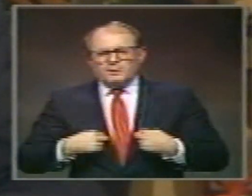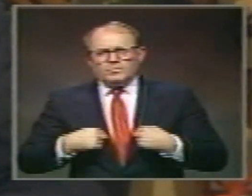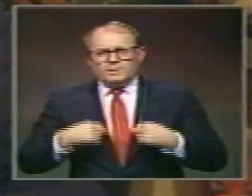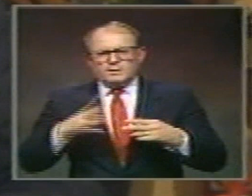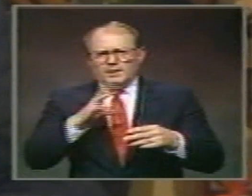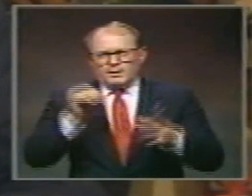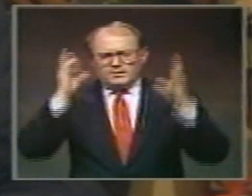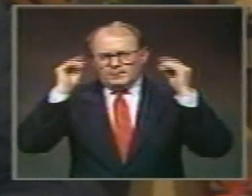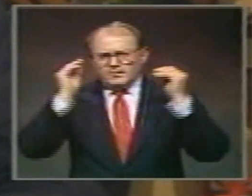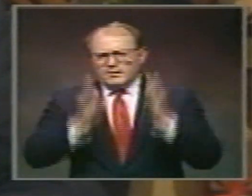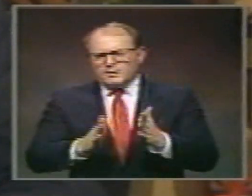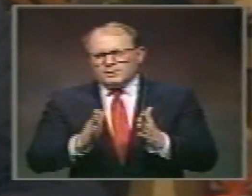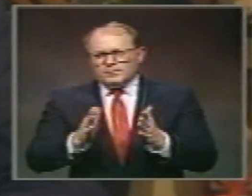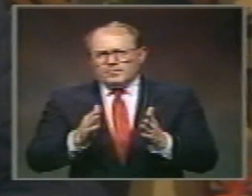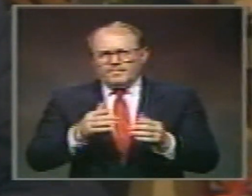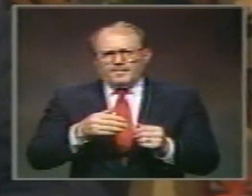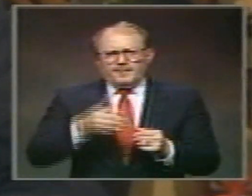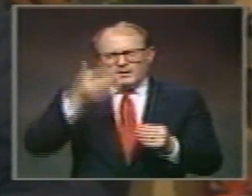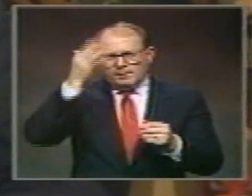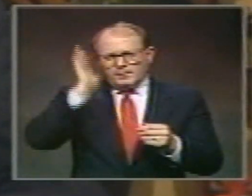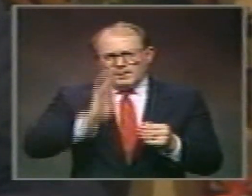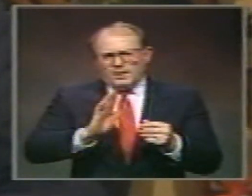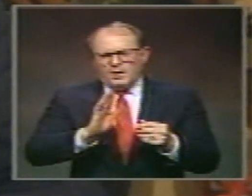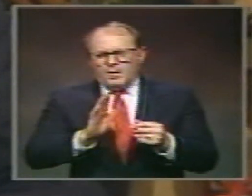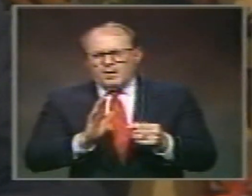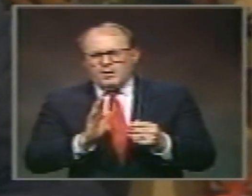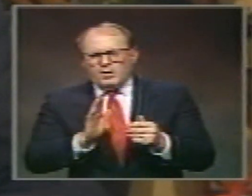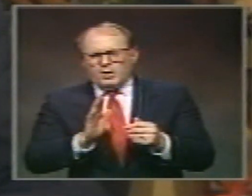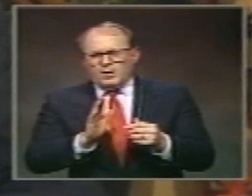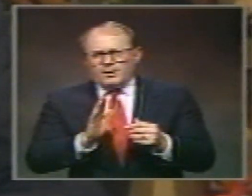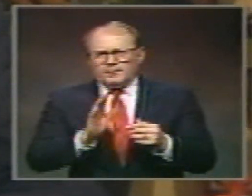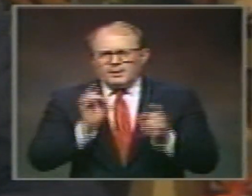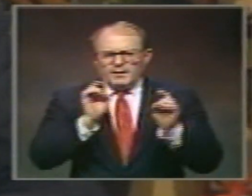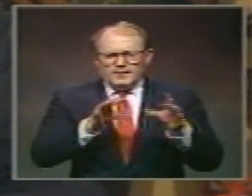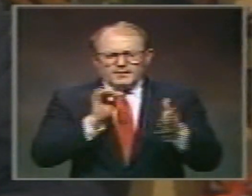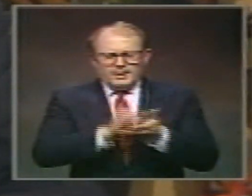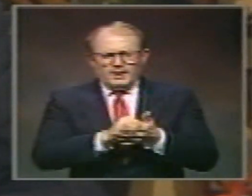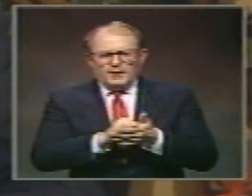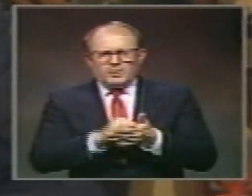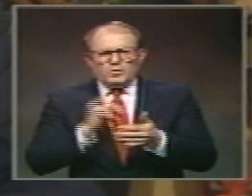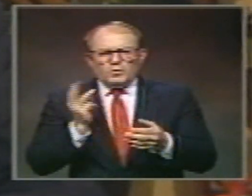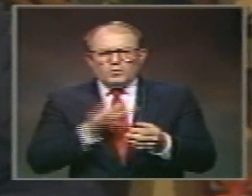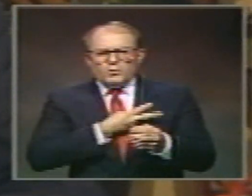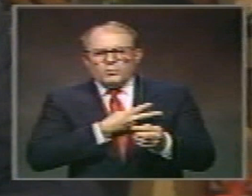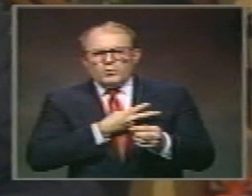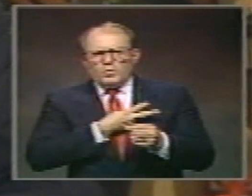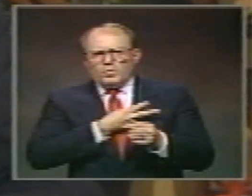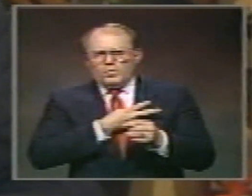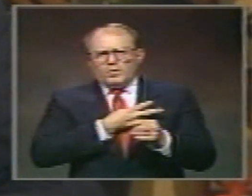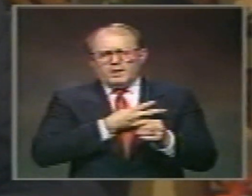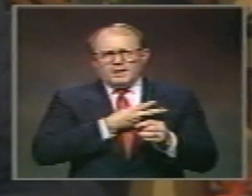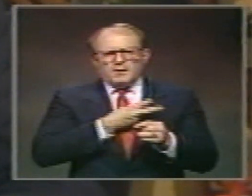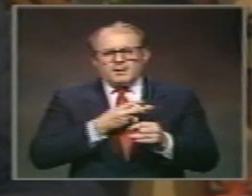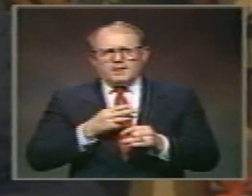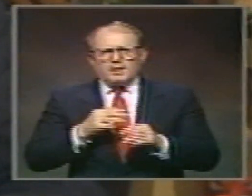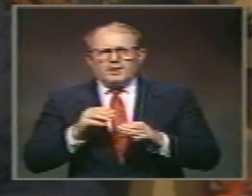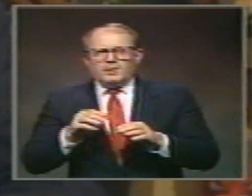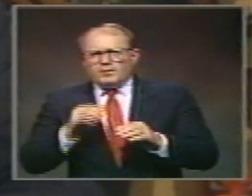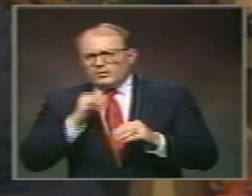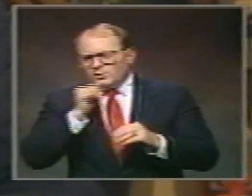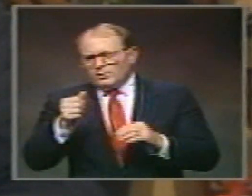brother. God forbid that either of us continue in the position of the prodigal in the pig pen. But equally